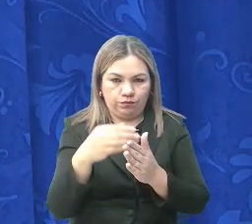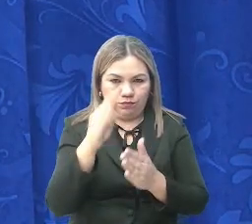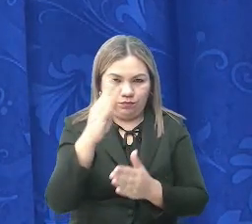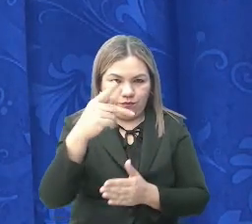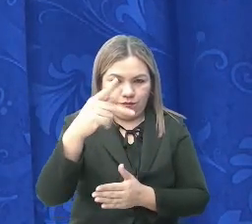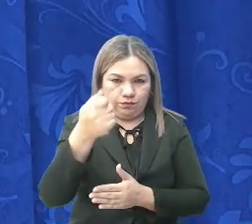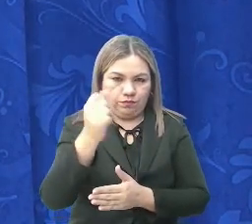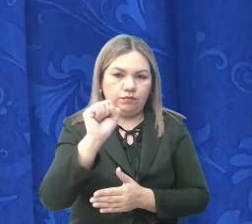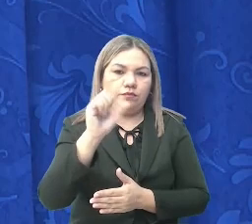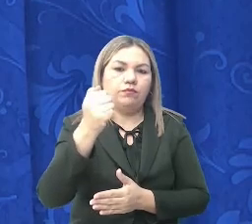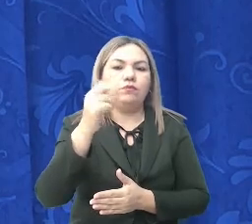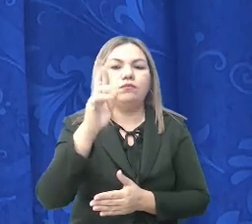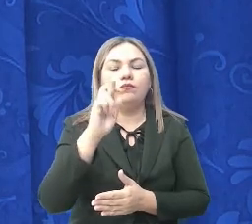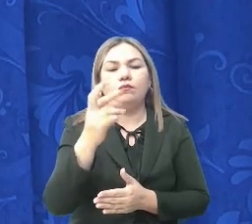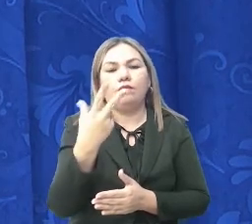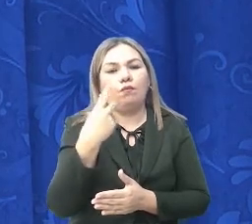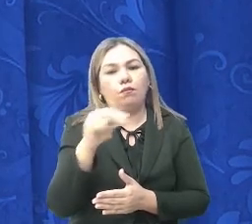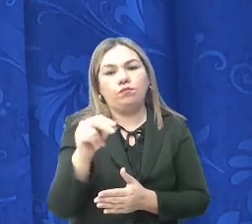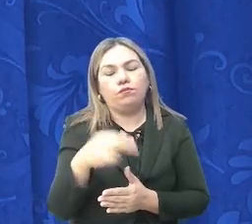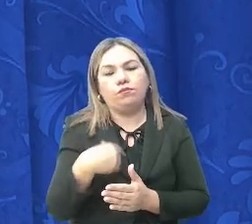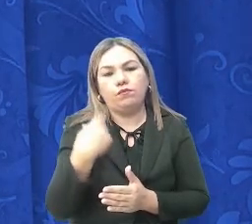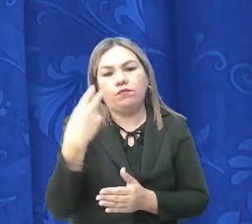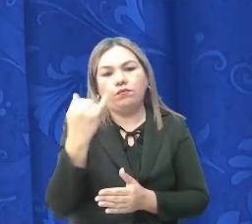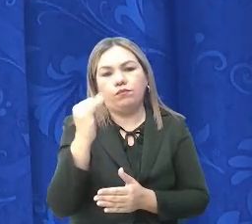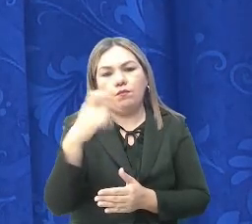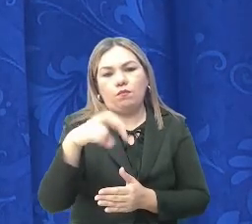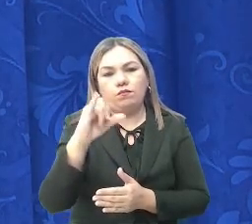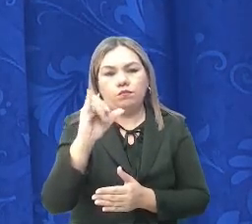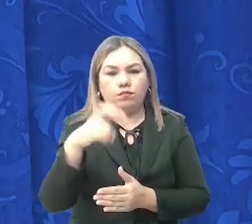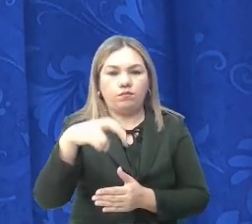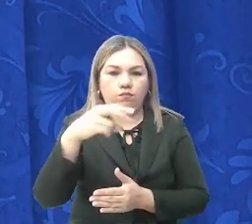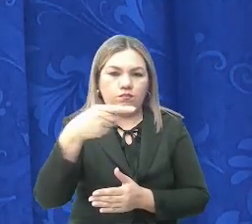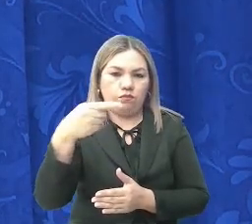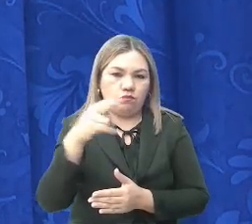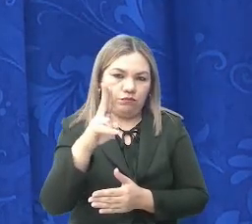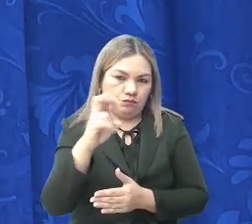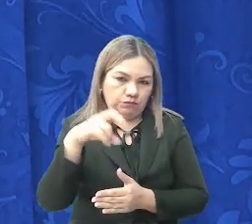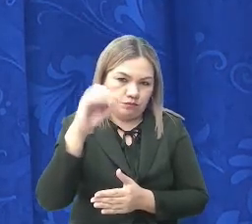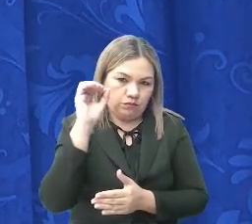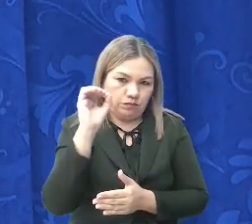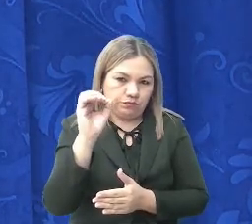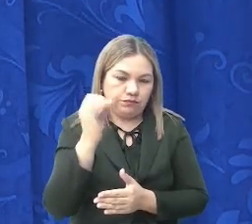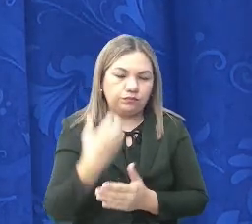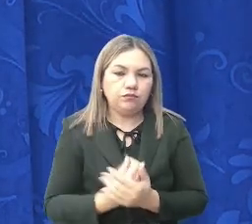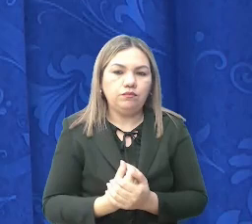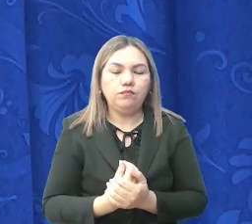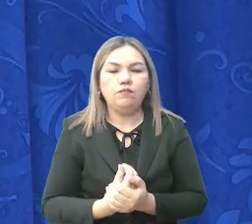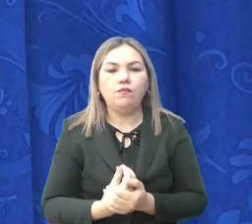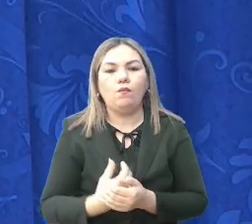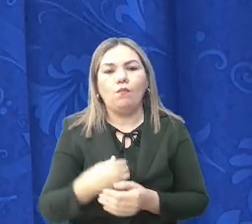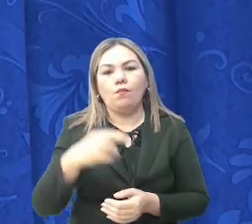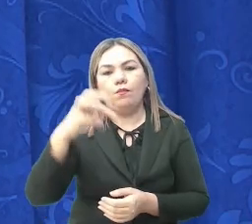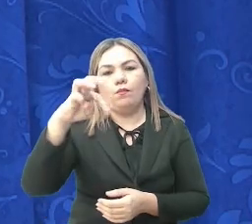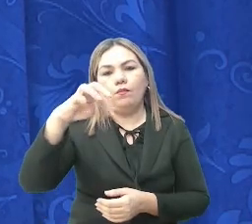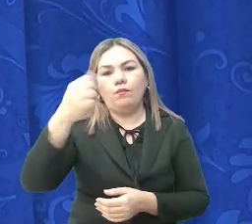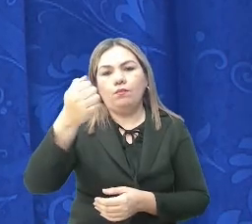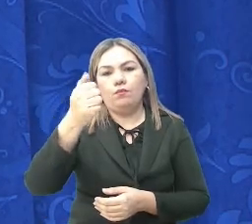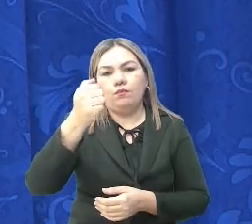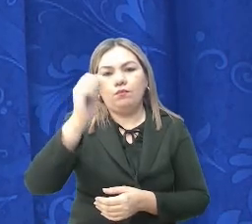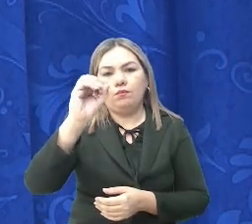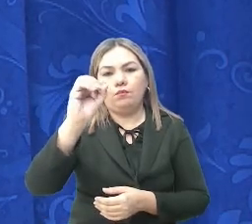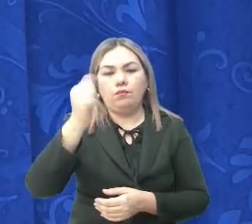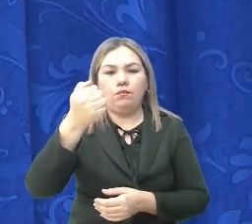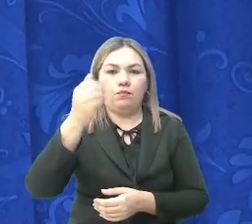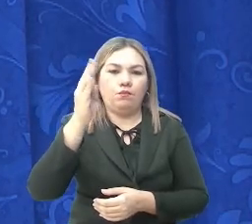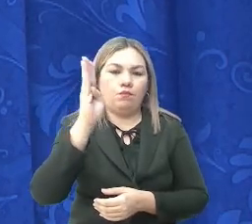a man to pass over. Number 30 is interesting. So Moab was subdued that day